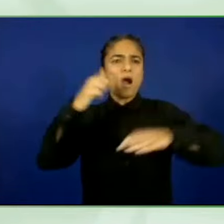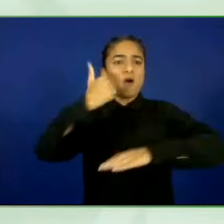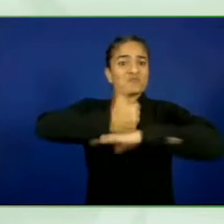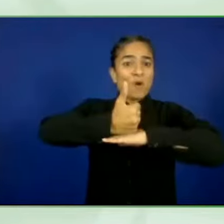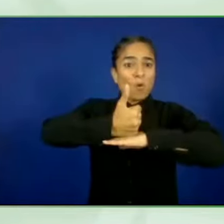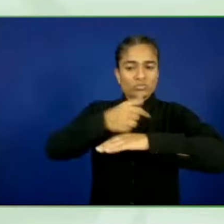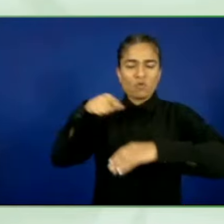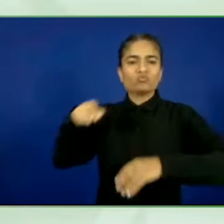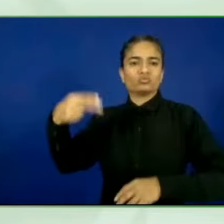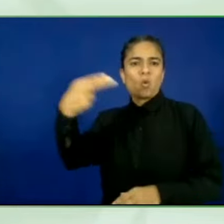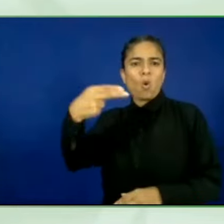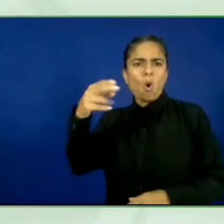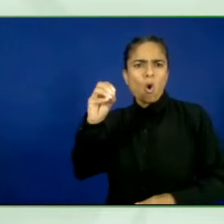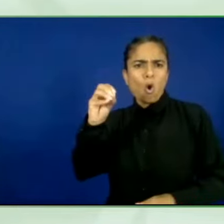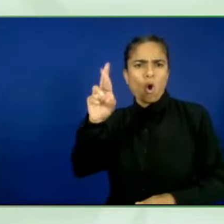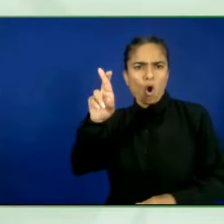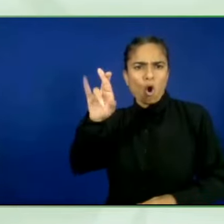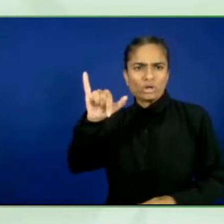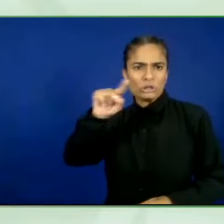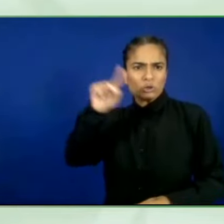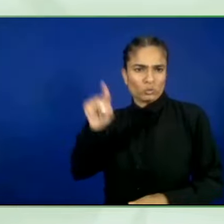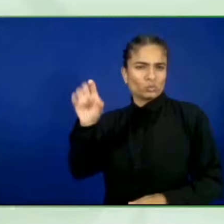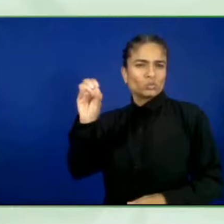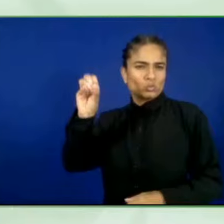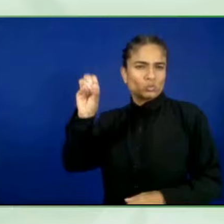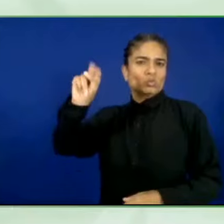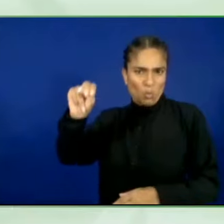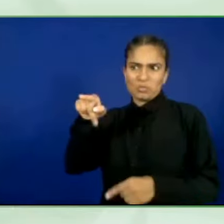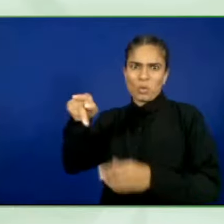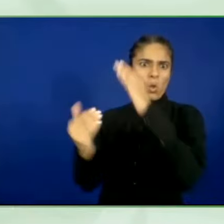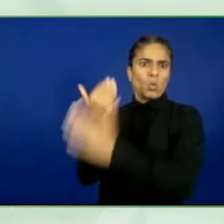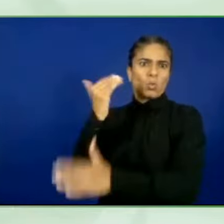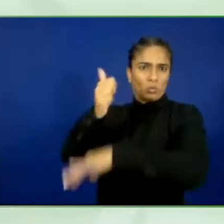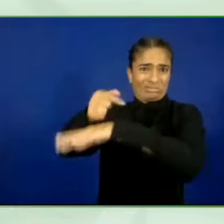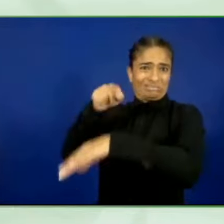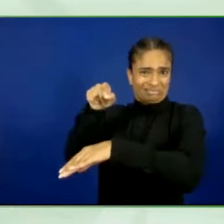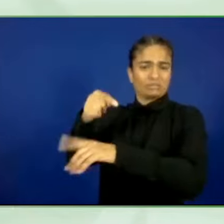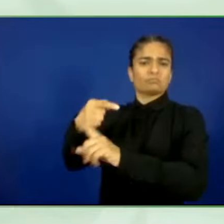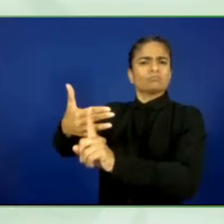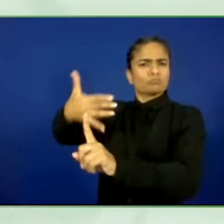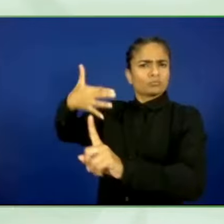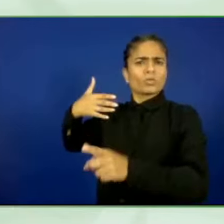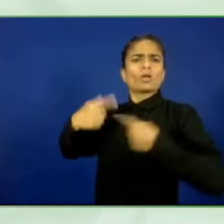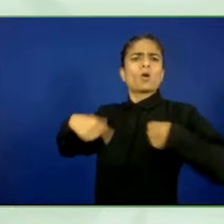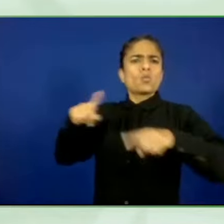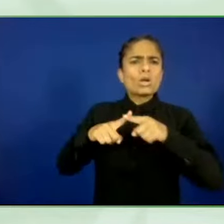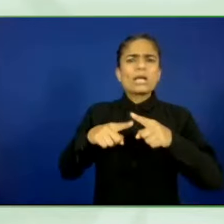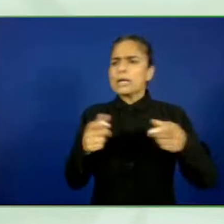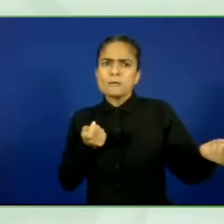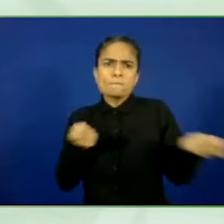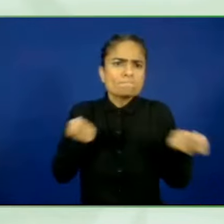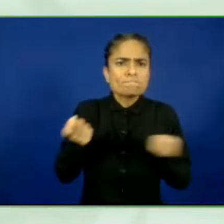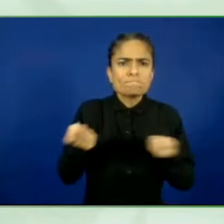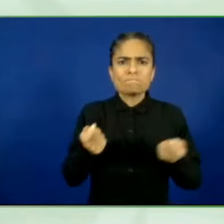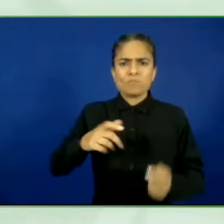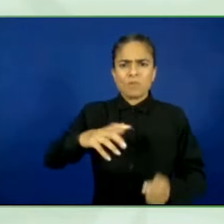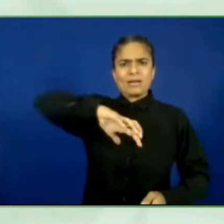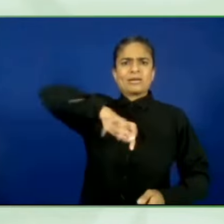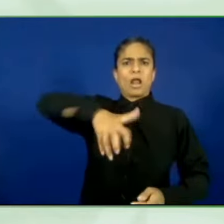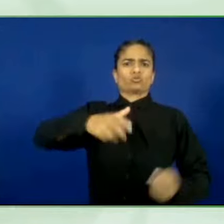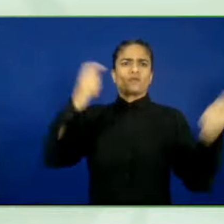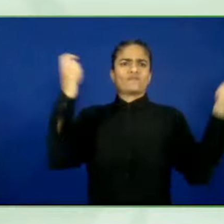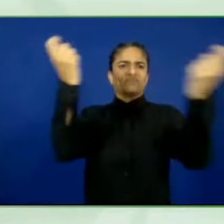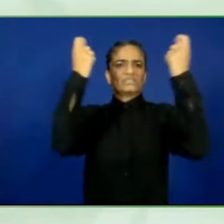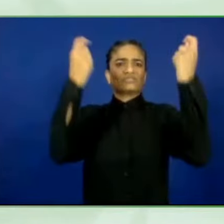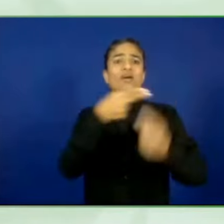time we were running a national festival called the Irish Performing Arts Festival. And I think one of the first times we met was